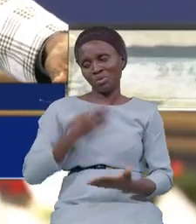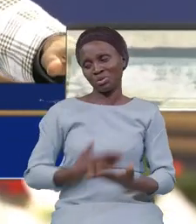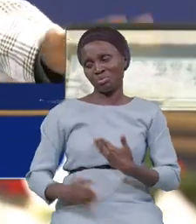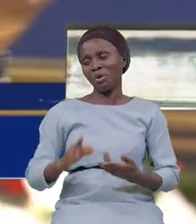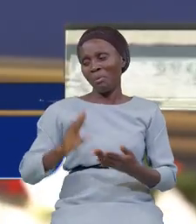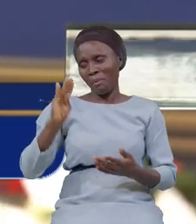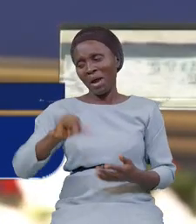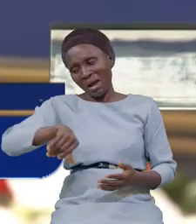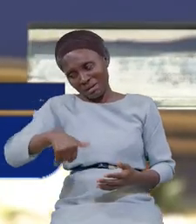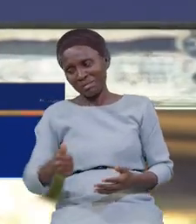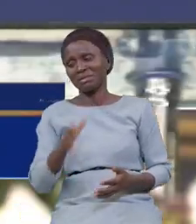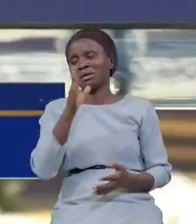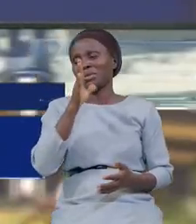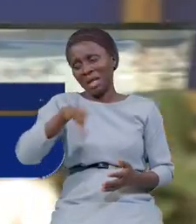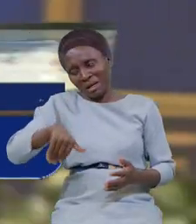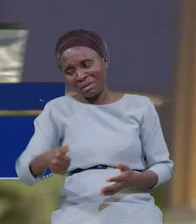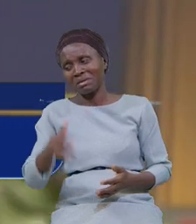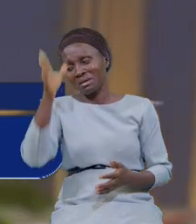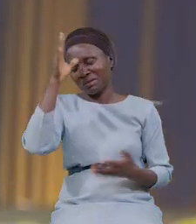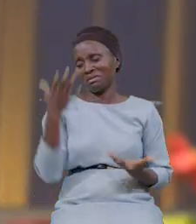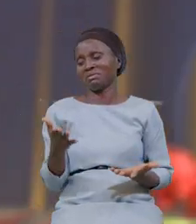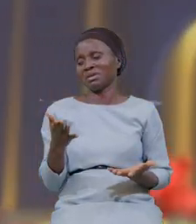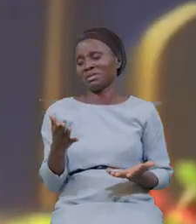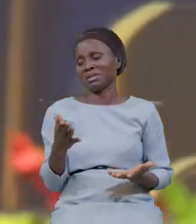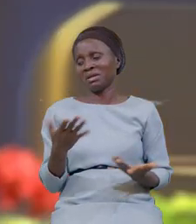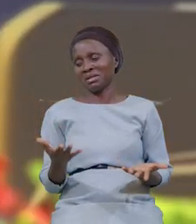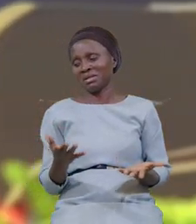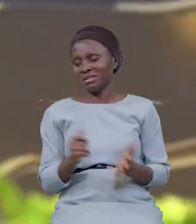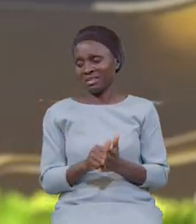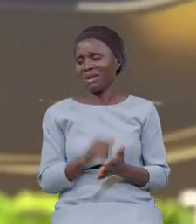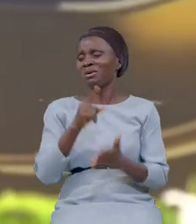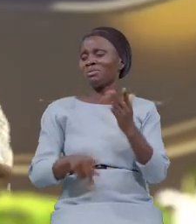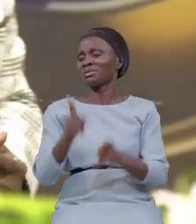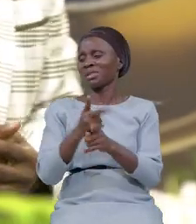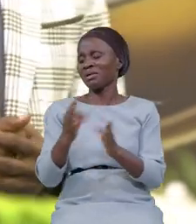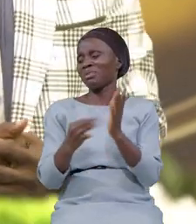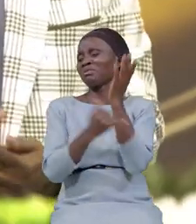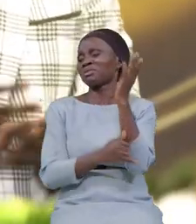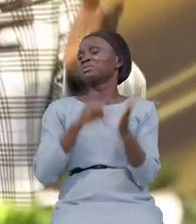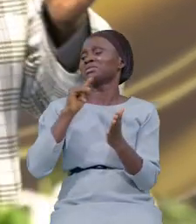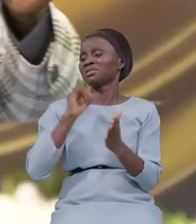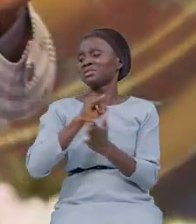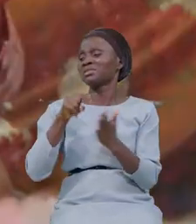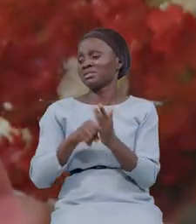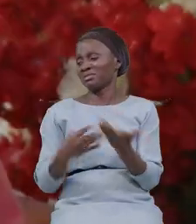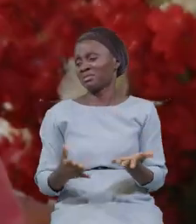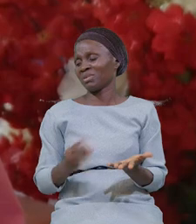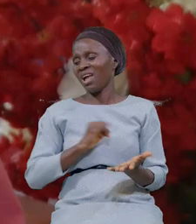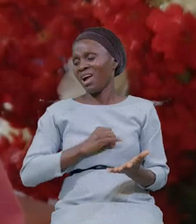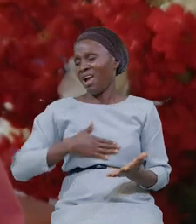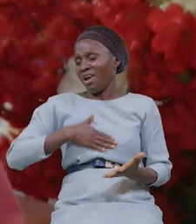Then you don't say, what kind of country is this? I wish I'd been born in another country. Because